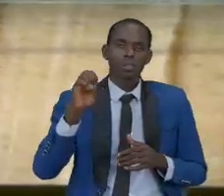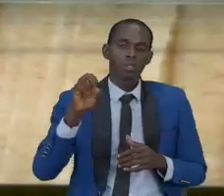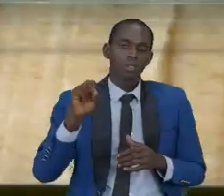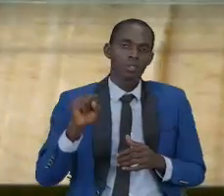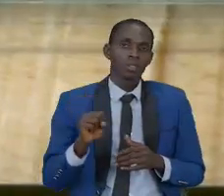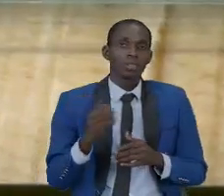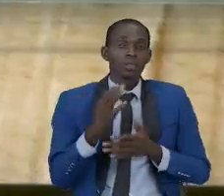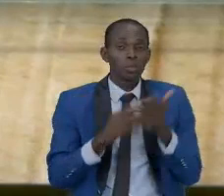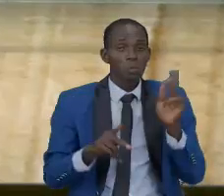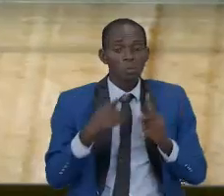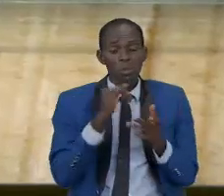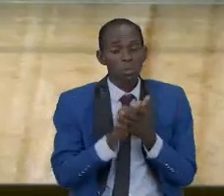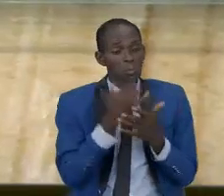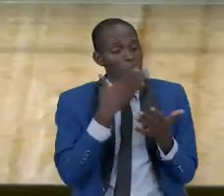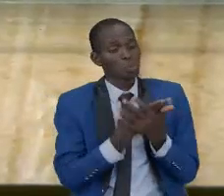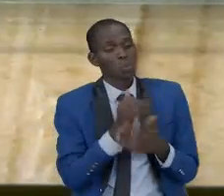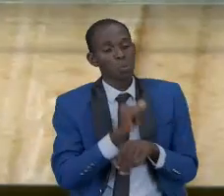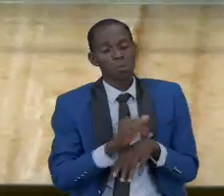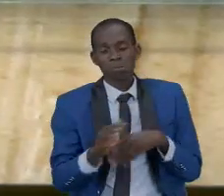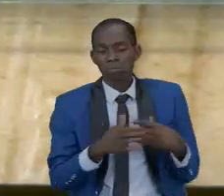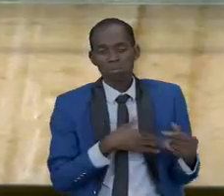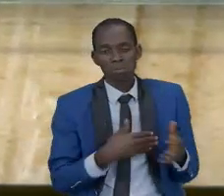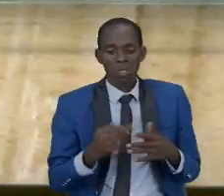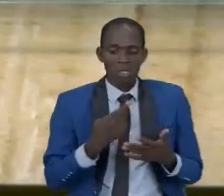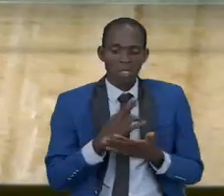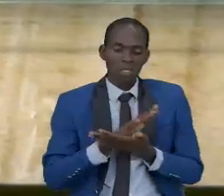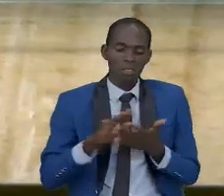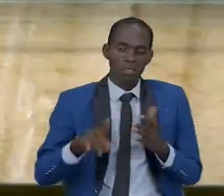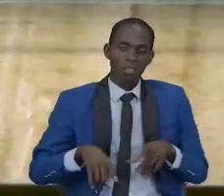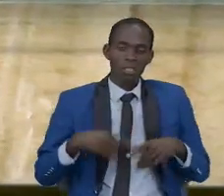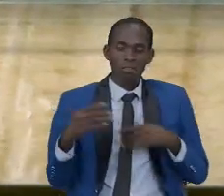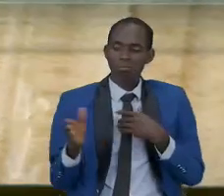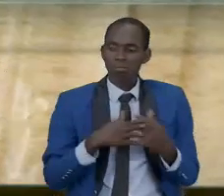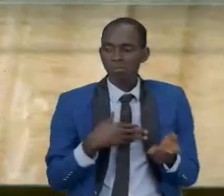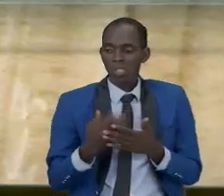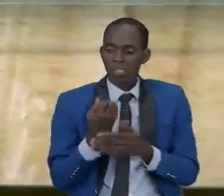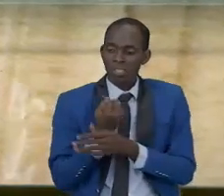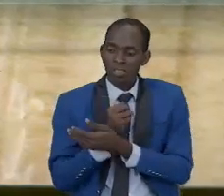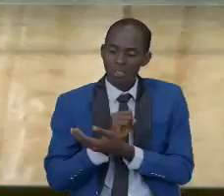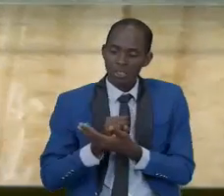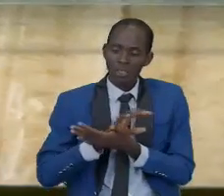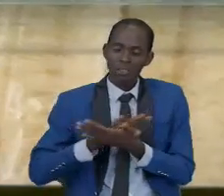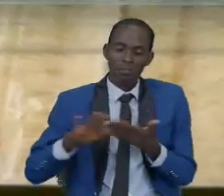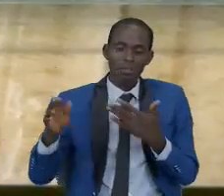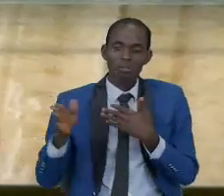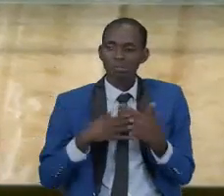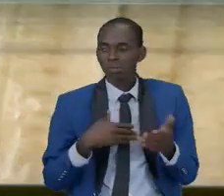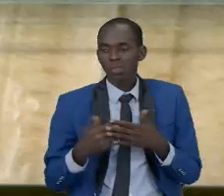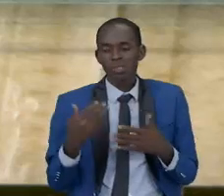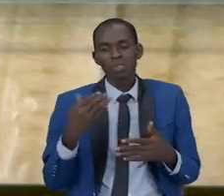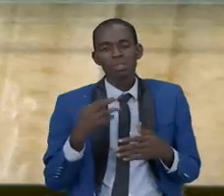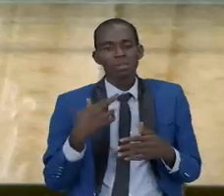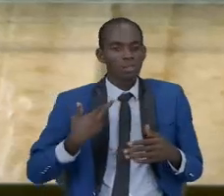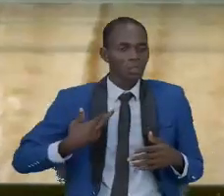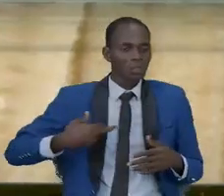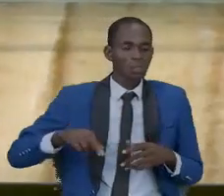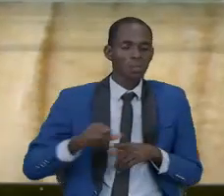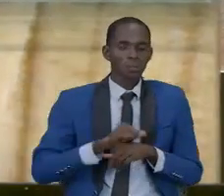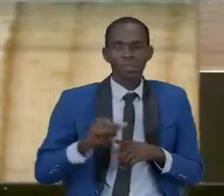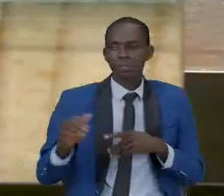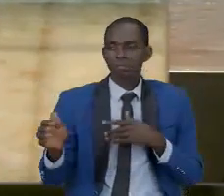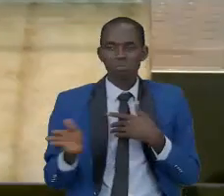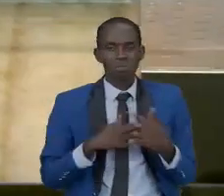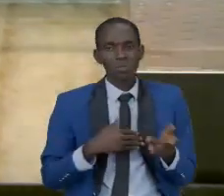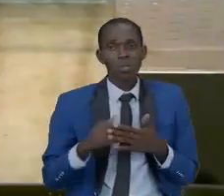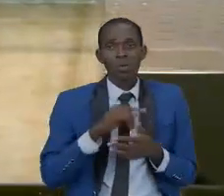matter righteous life doesn't matter sanctification doesn't matter new nature doesn't matter when